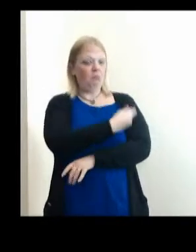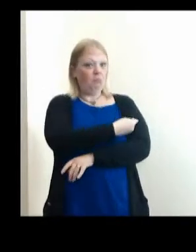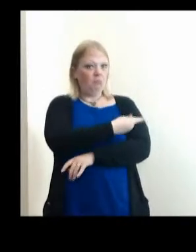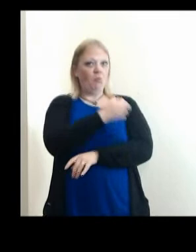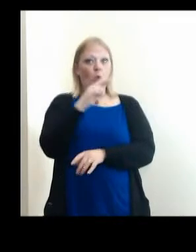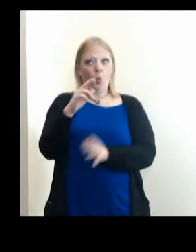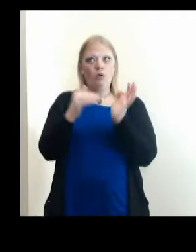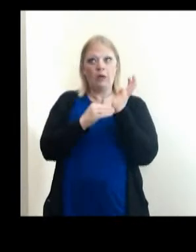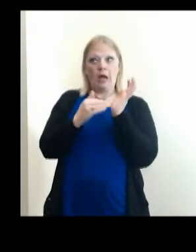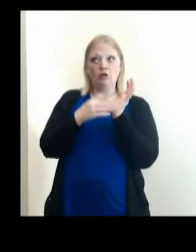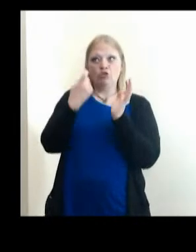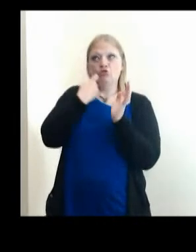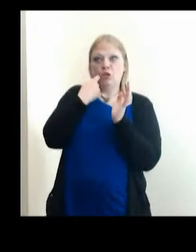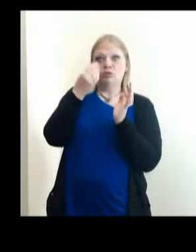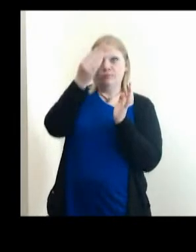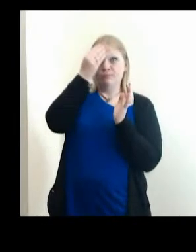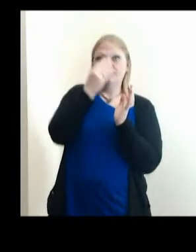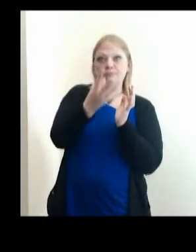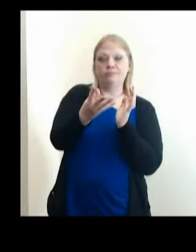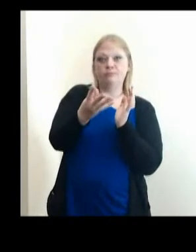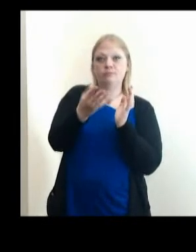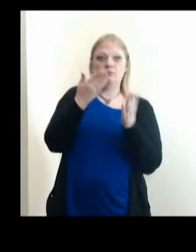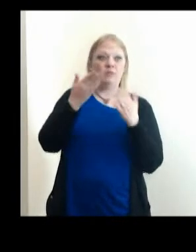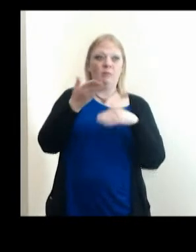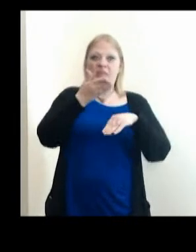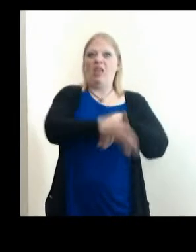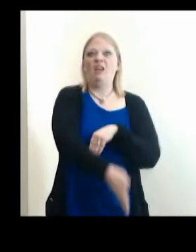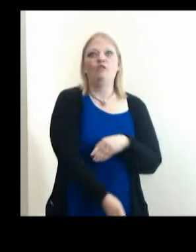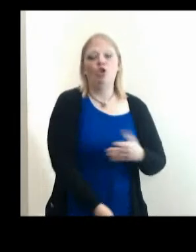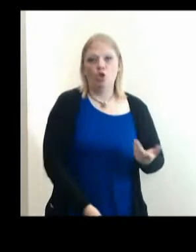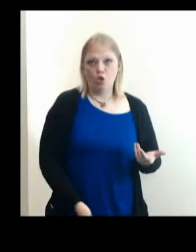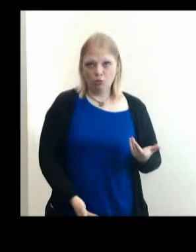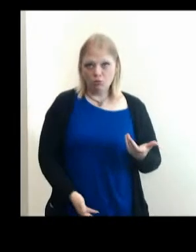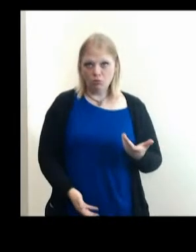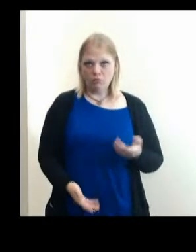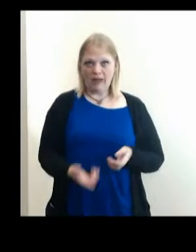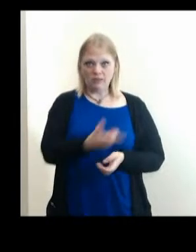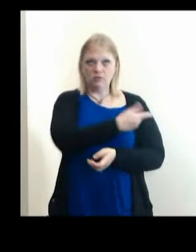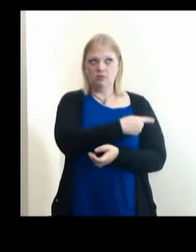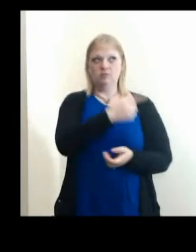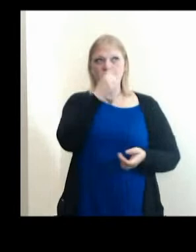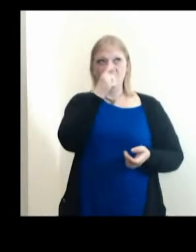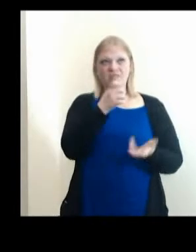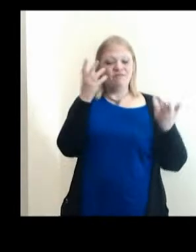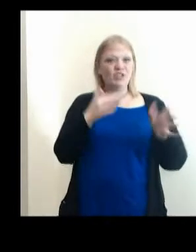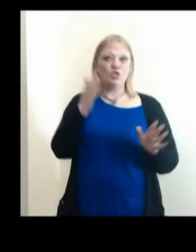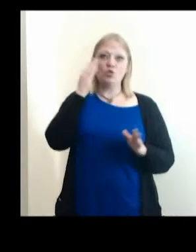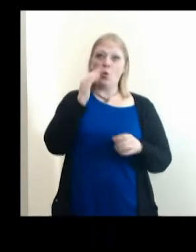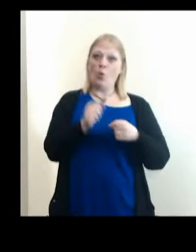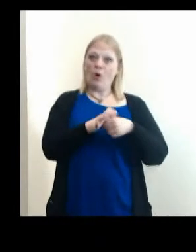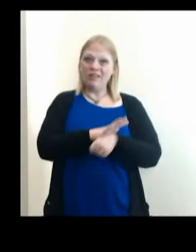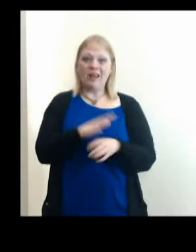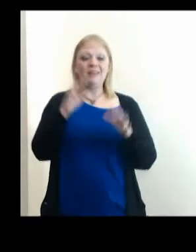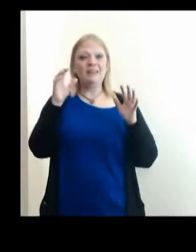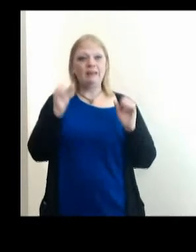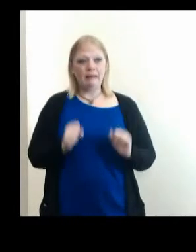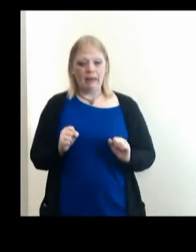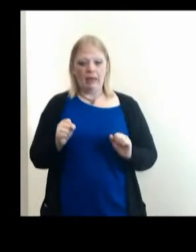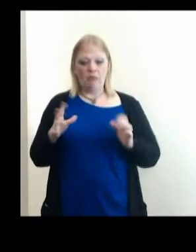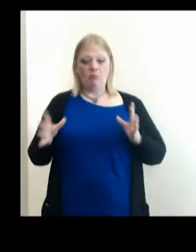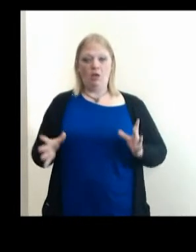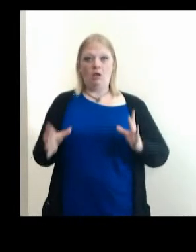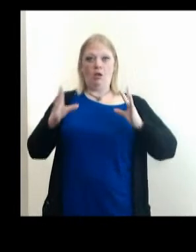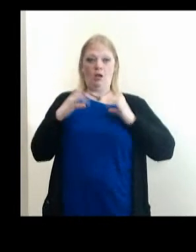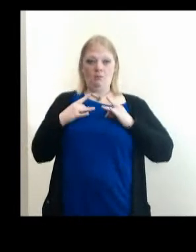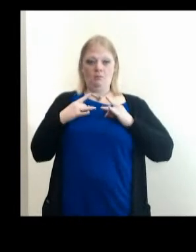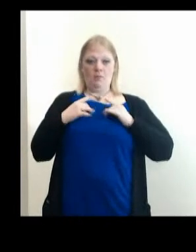or as Dr. Burstein just noted, contracted it afterwards, because we do know that COVID-19 can be contracted